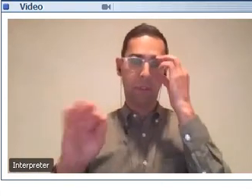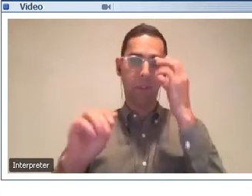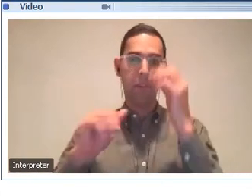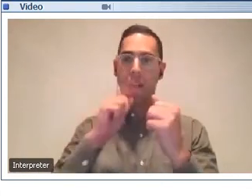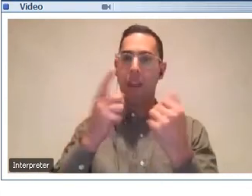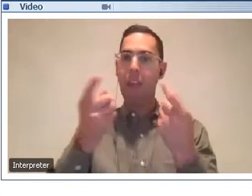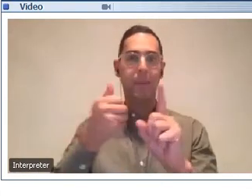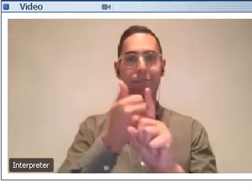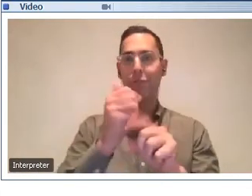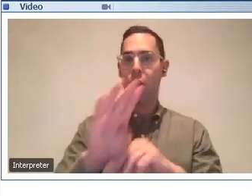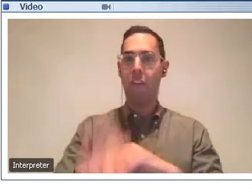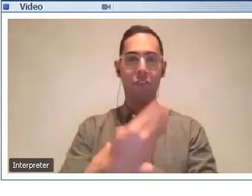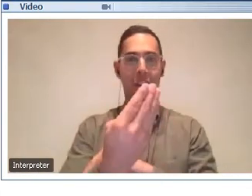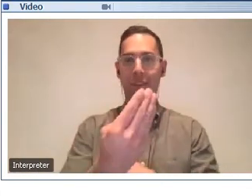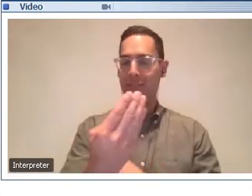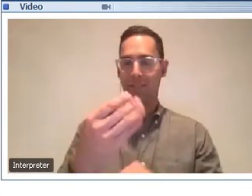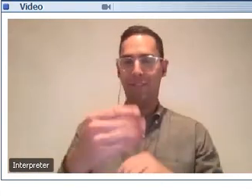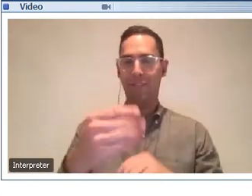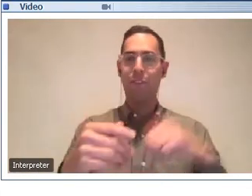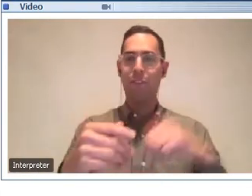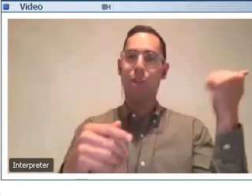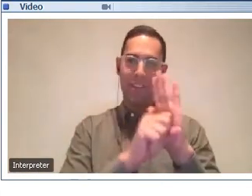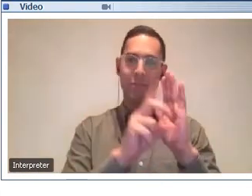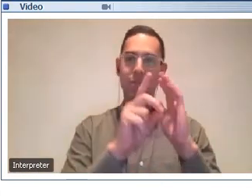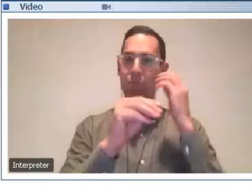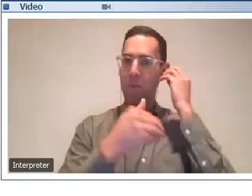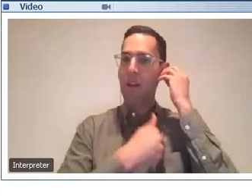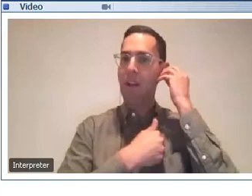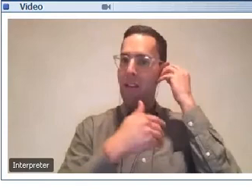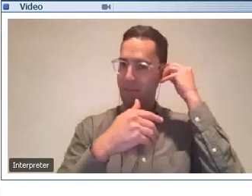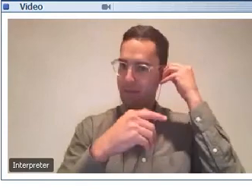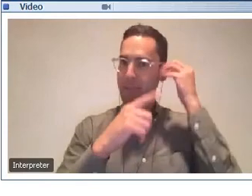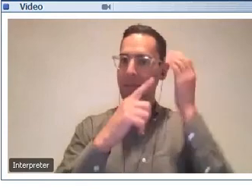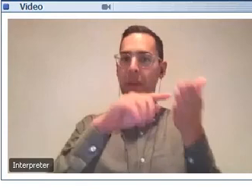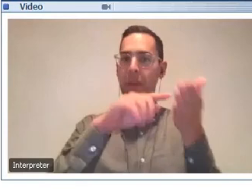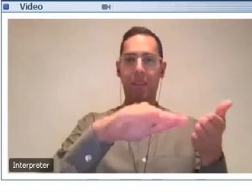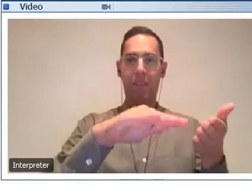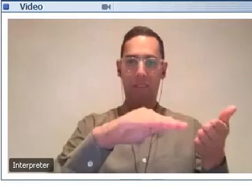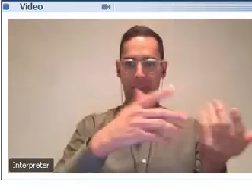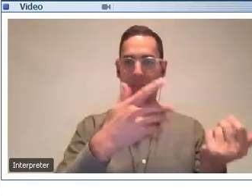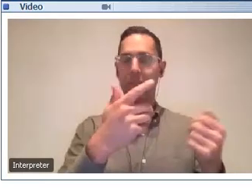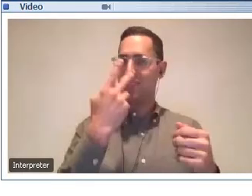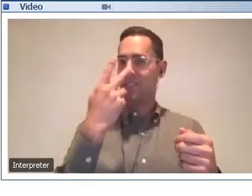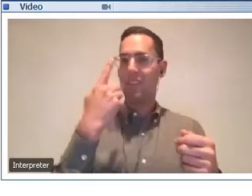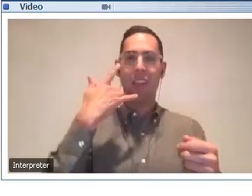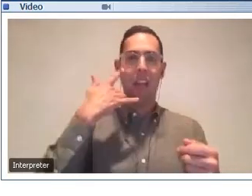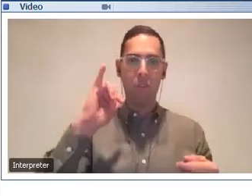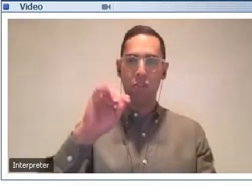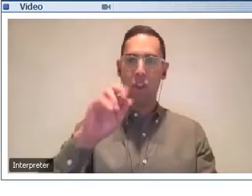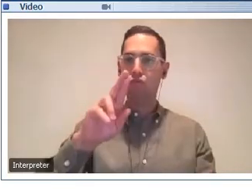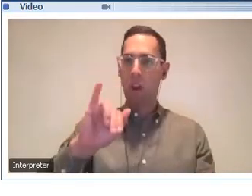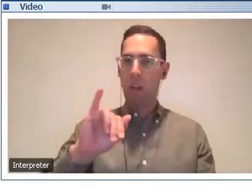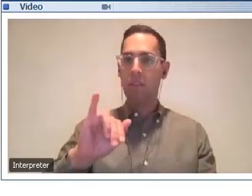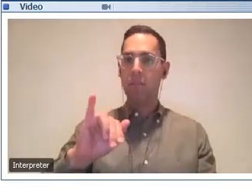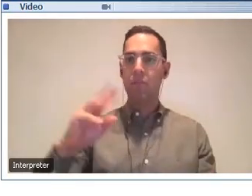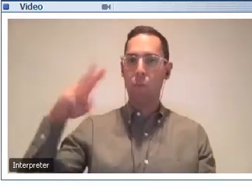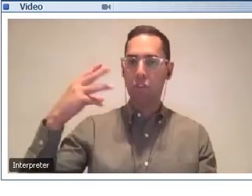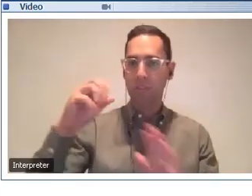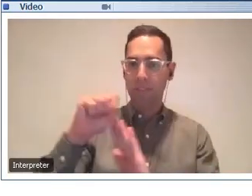of family leave, and so there's a national movement. Besides New Jersey, you can see California, Rhode Island, Washington, New York, and